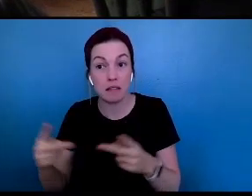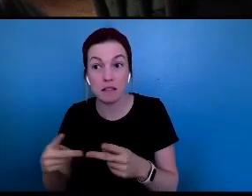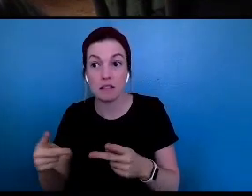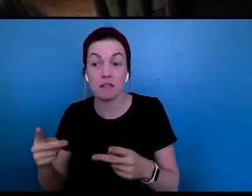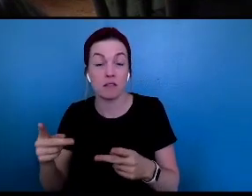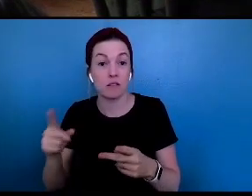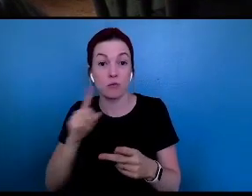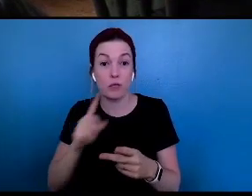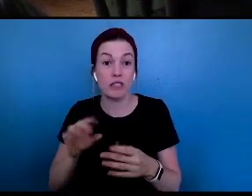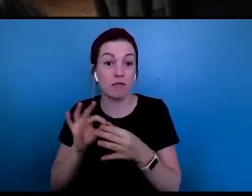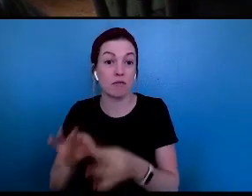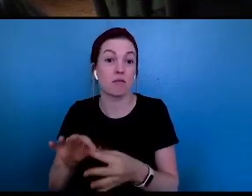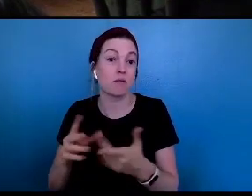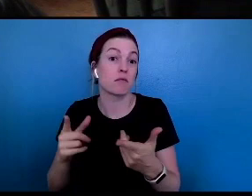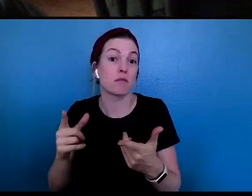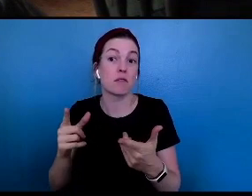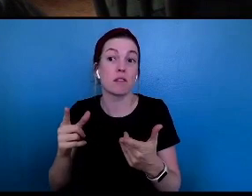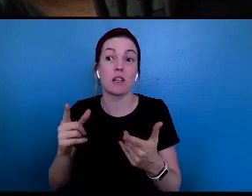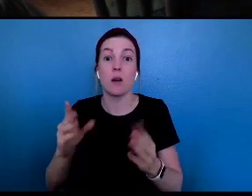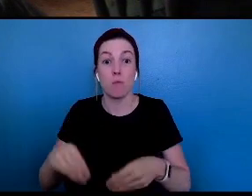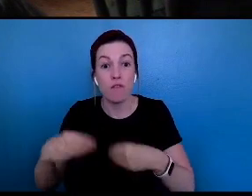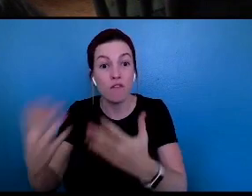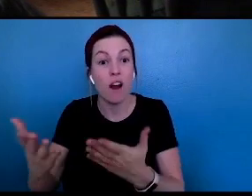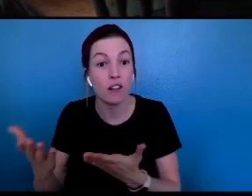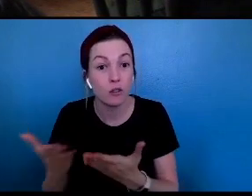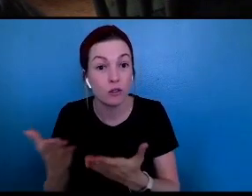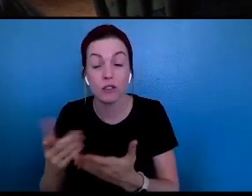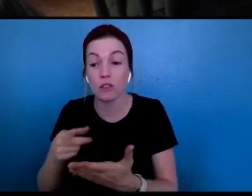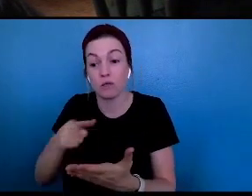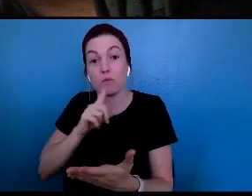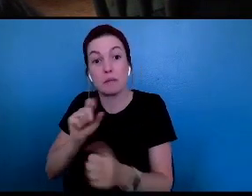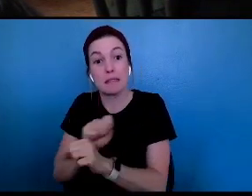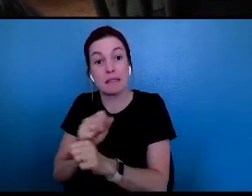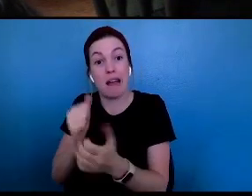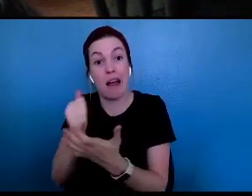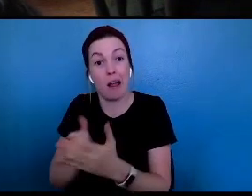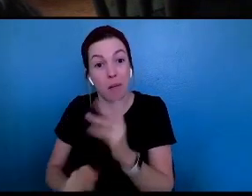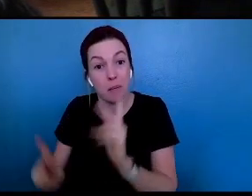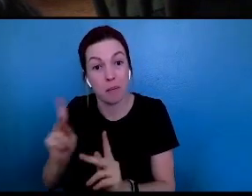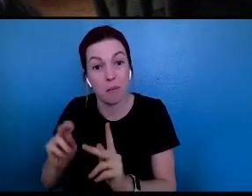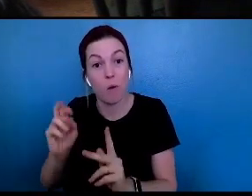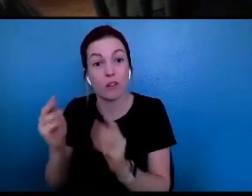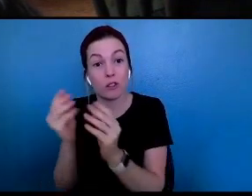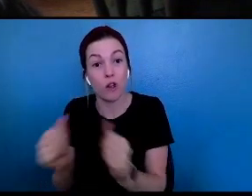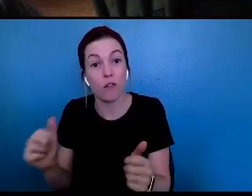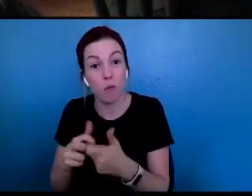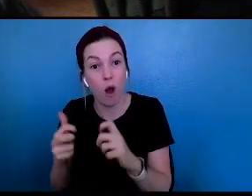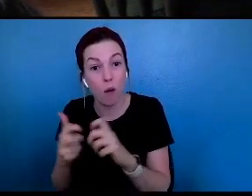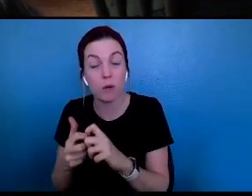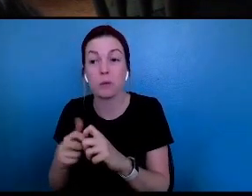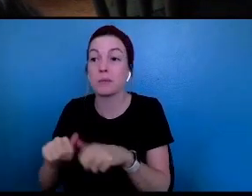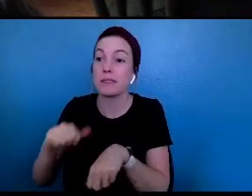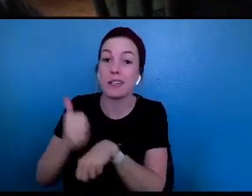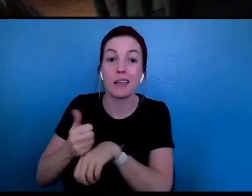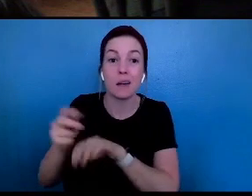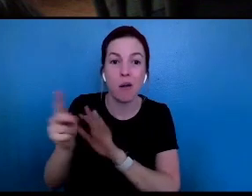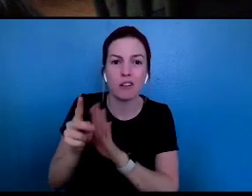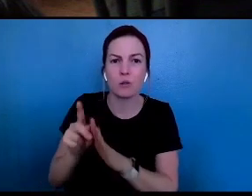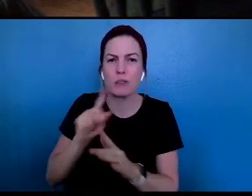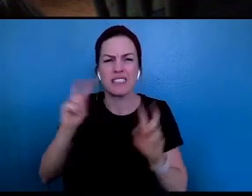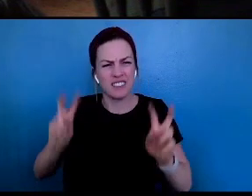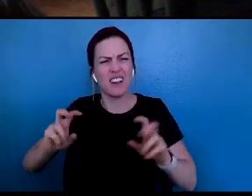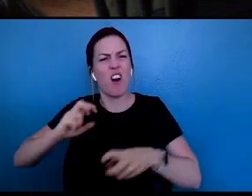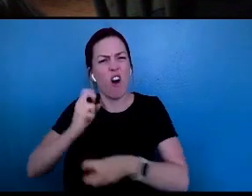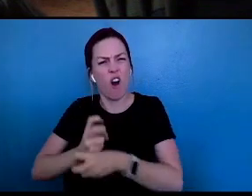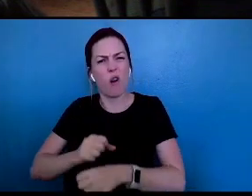about either delivering services that help people or solving problems, making policy, doing the kind of hard work of governing that